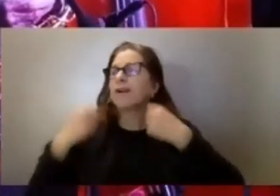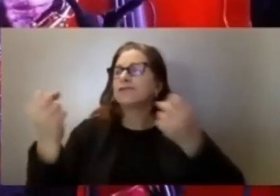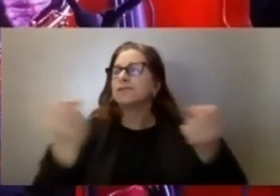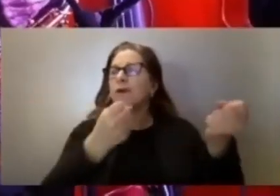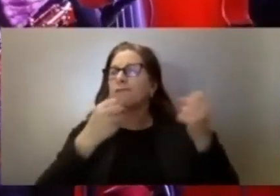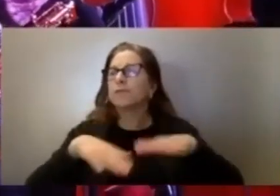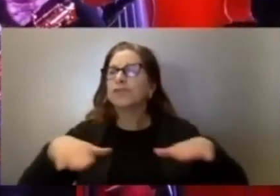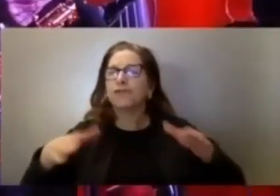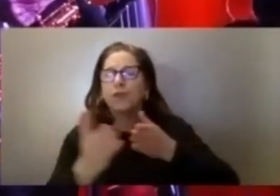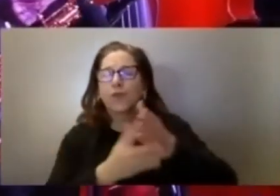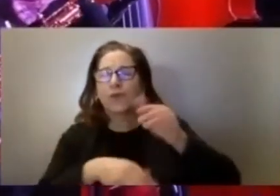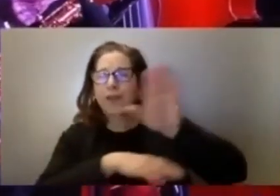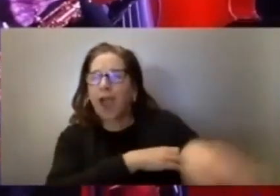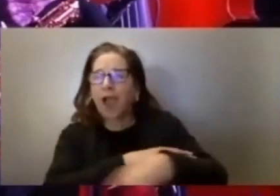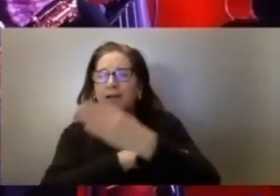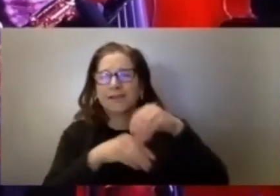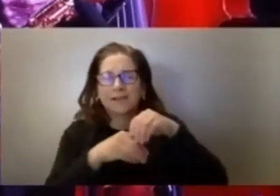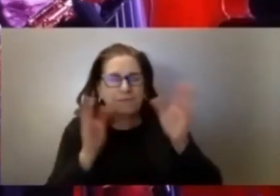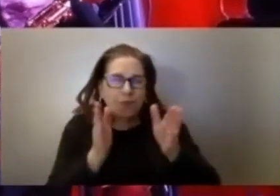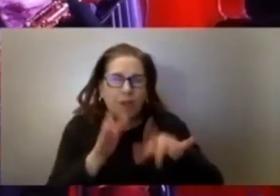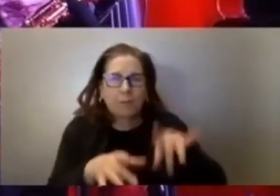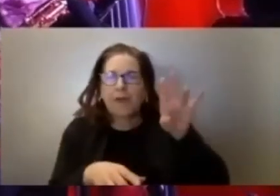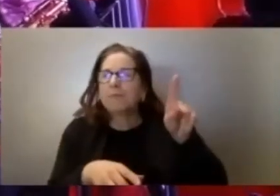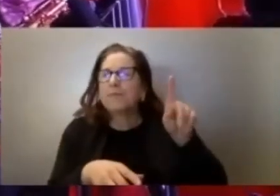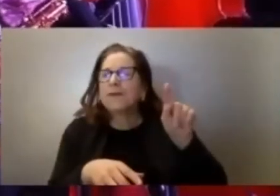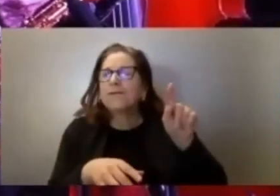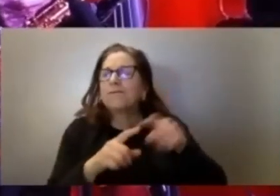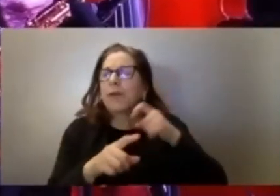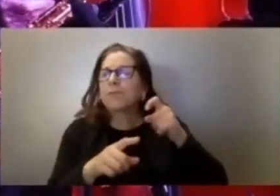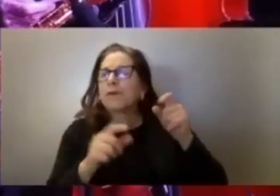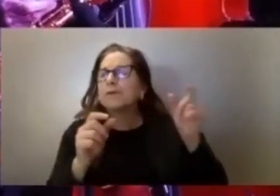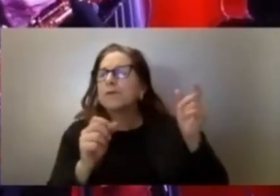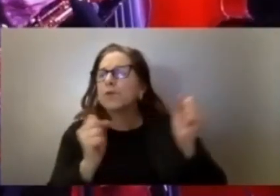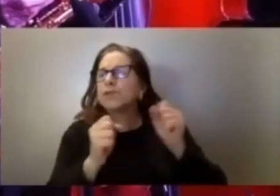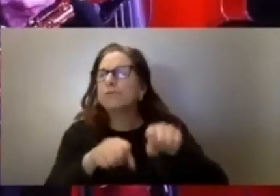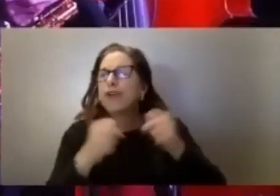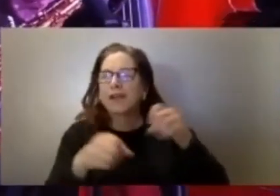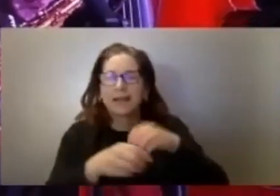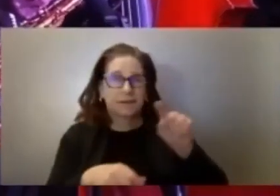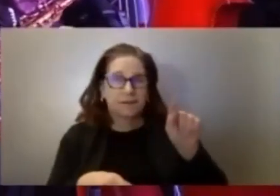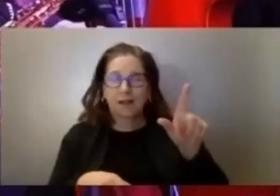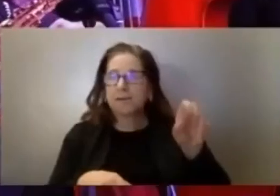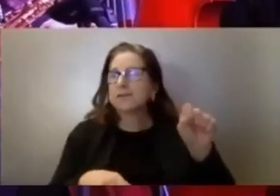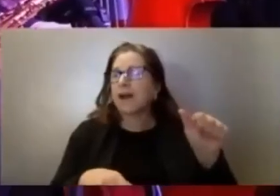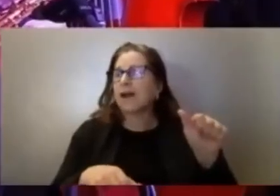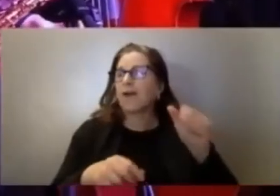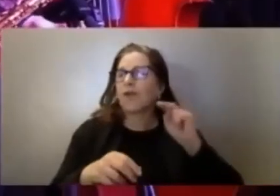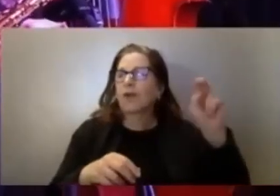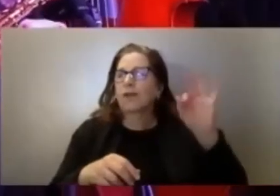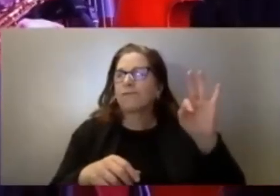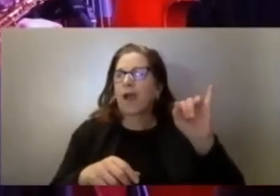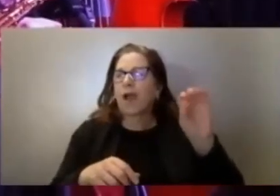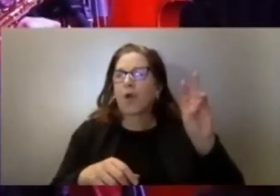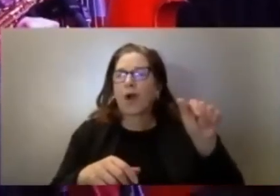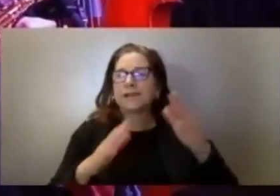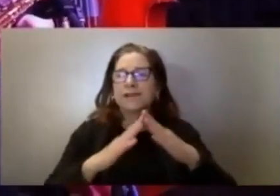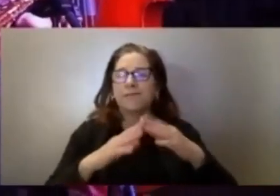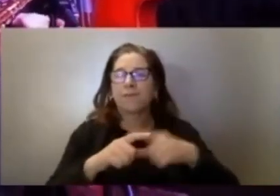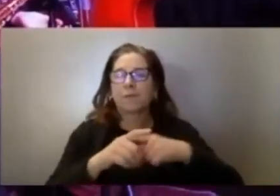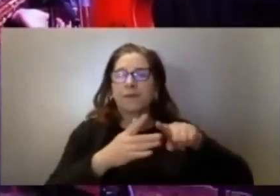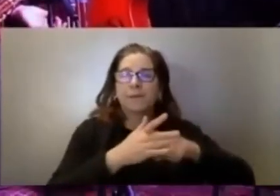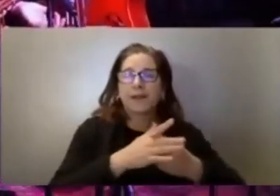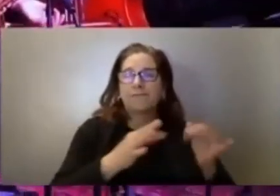I drove my children through the night in our small pickup back from a winter break in Tulsa, north to Iowa City,